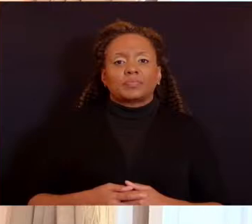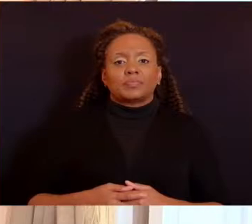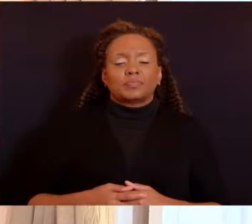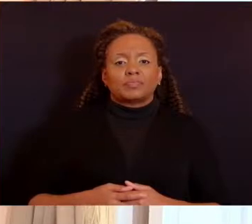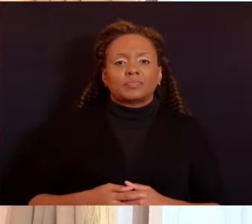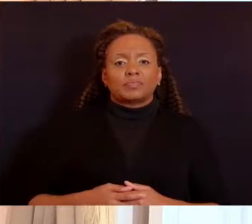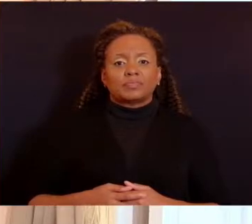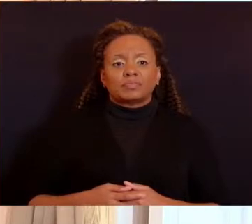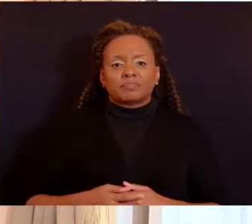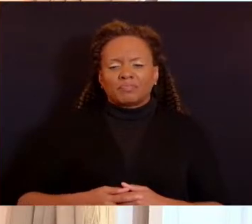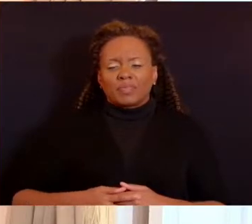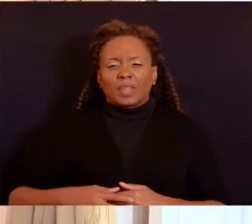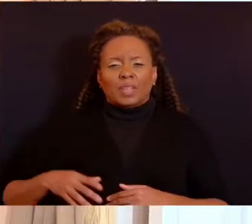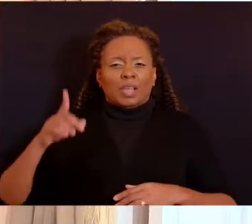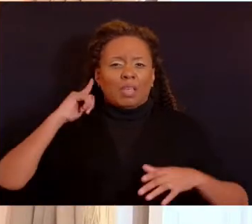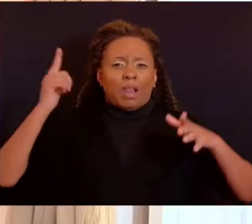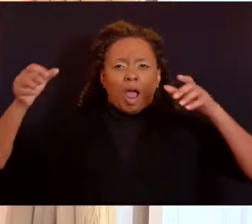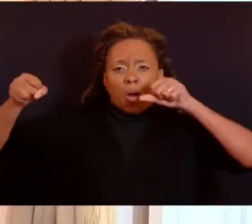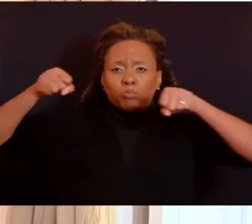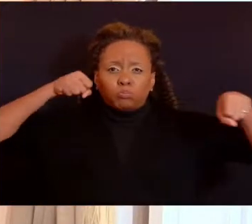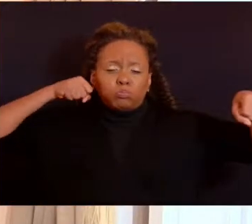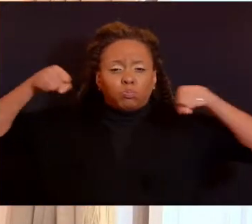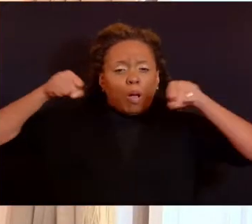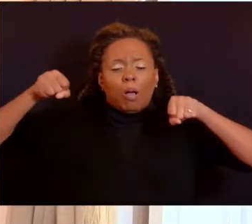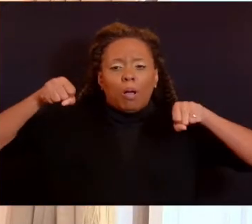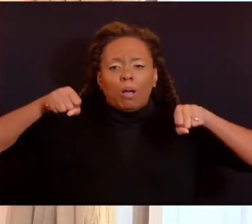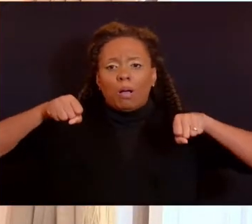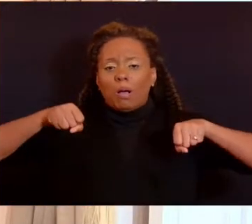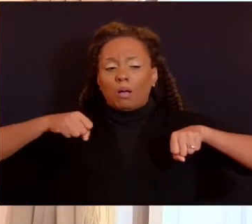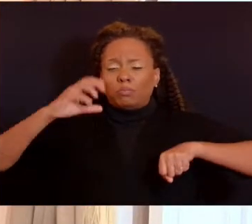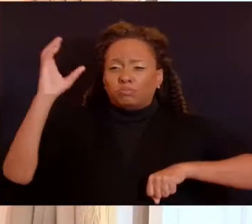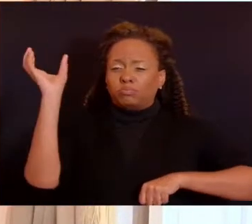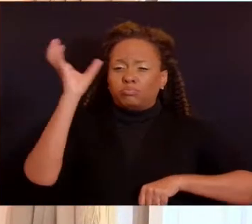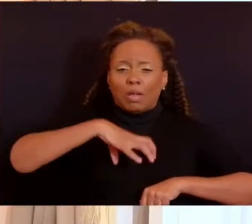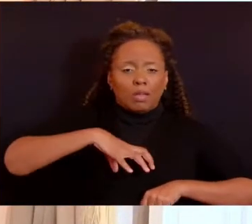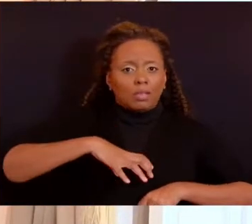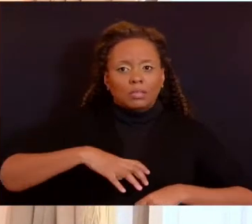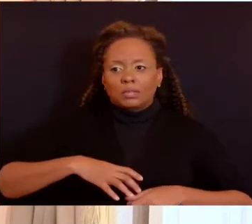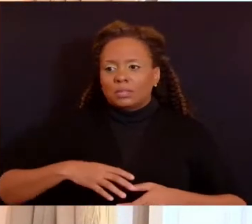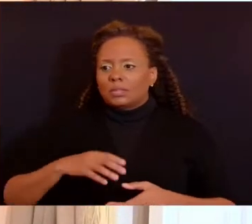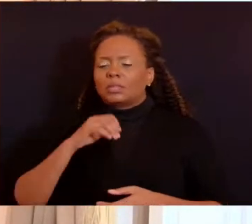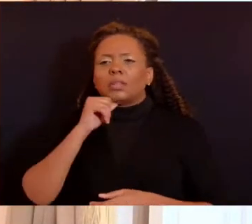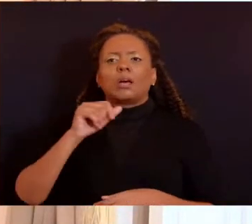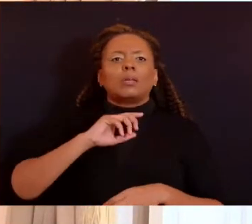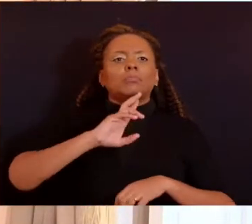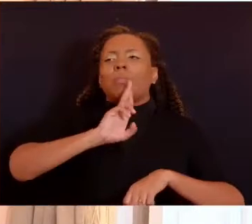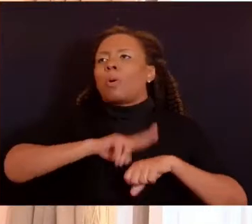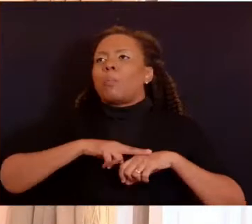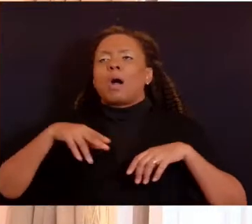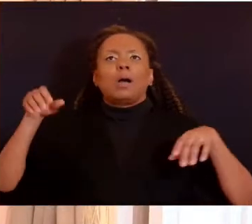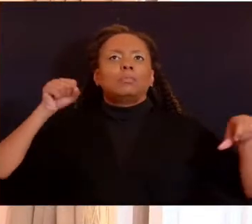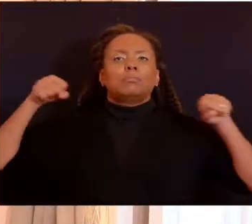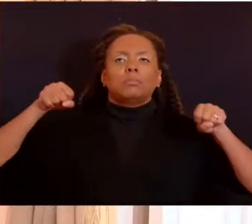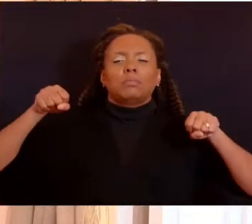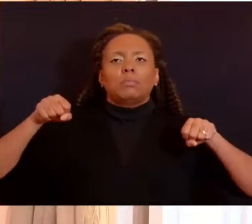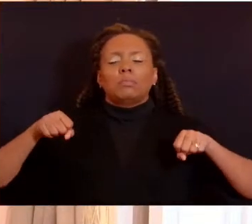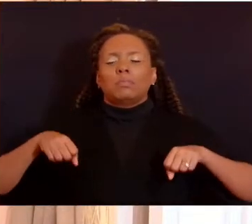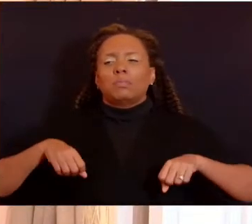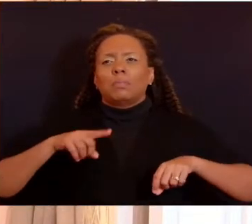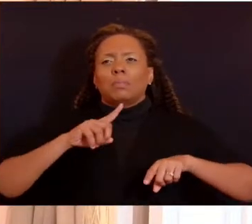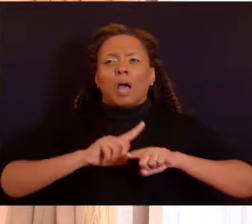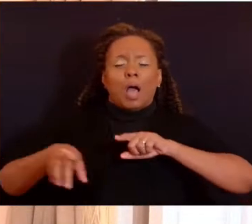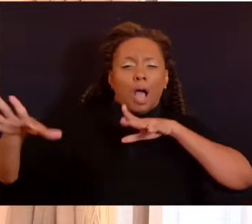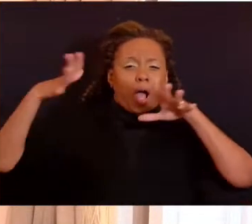roaring of thunder, which was unusual, not the typical claps of thunder that we were accustomed to, but